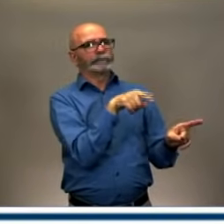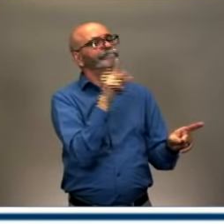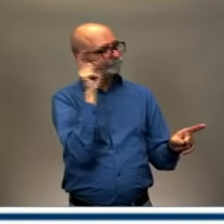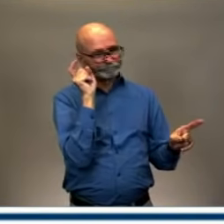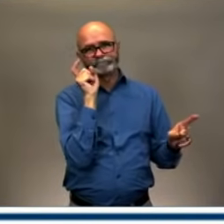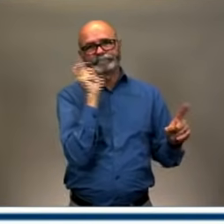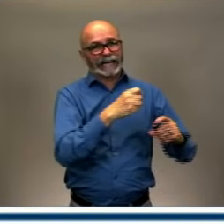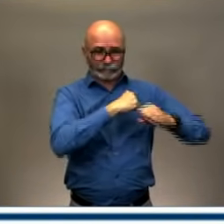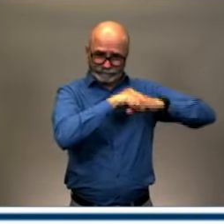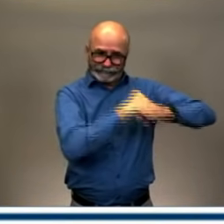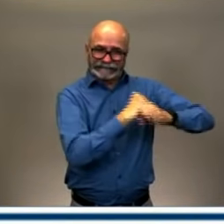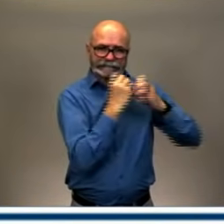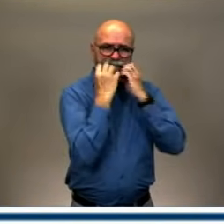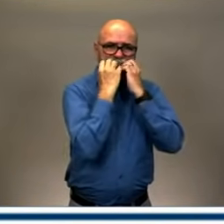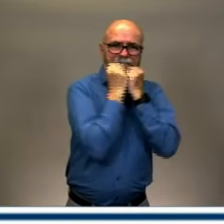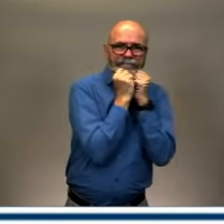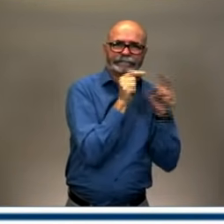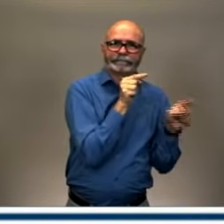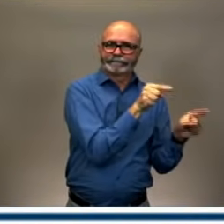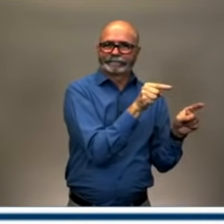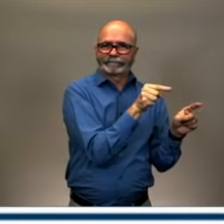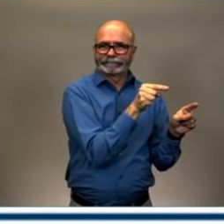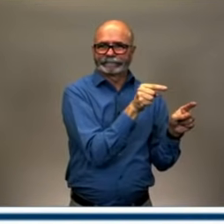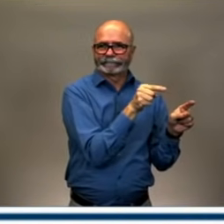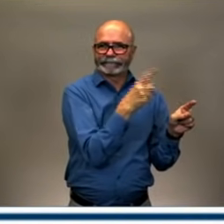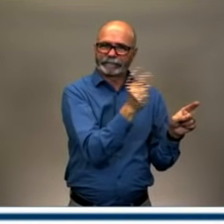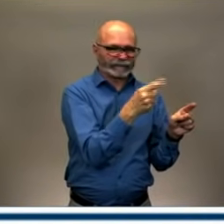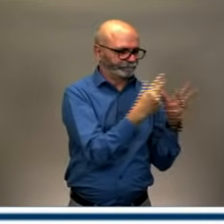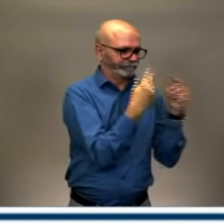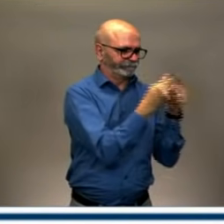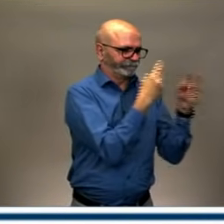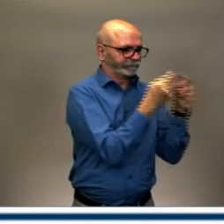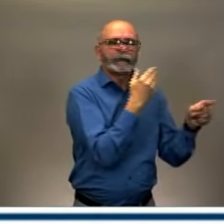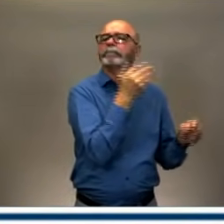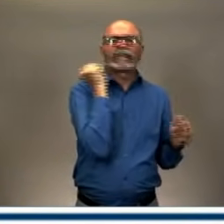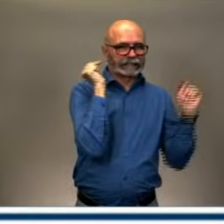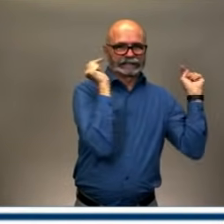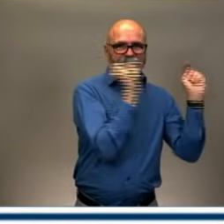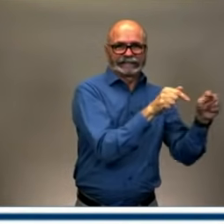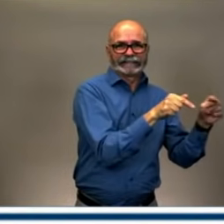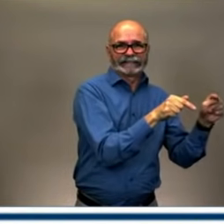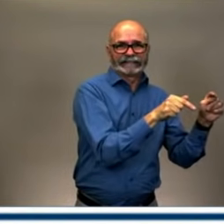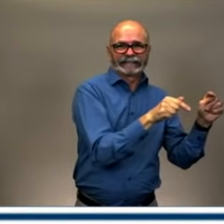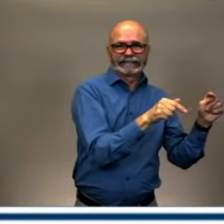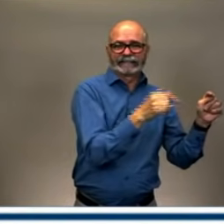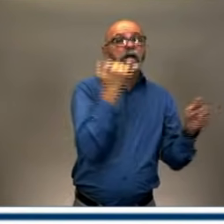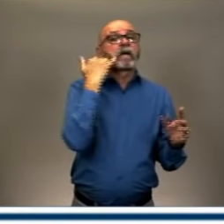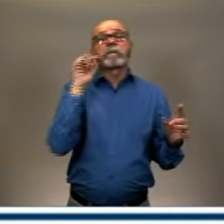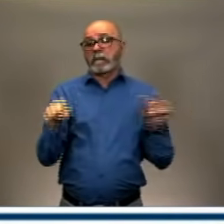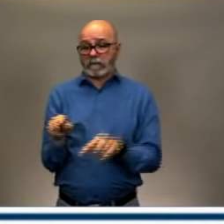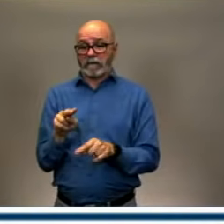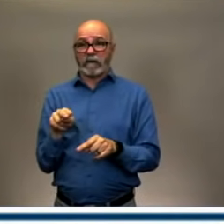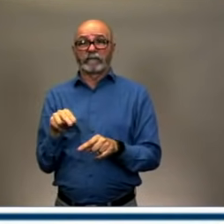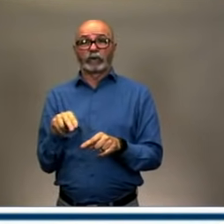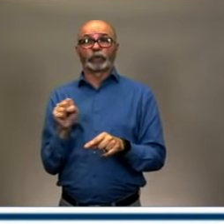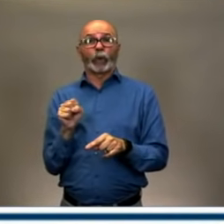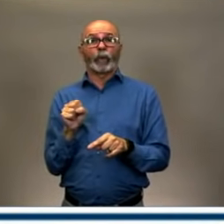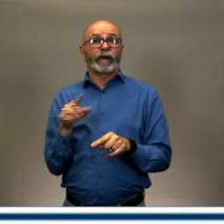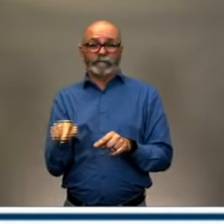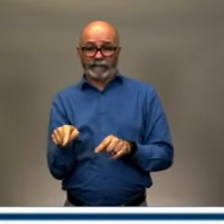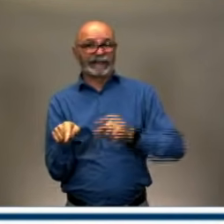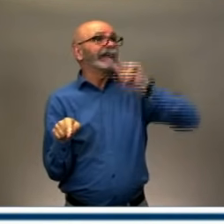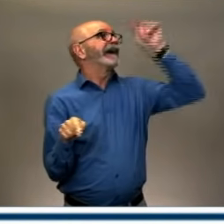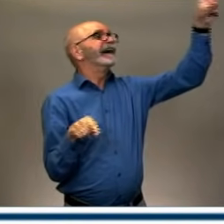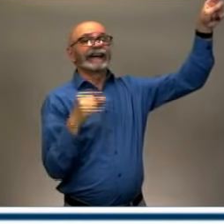an early priority. With COVID vaccine, that may be different in Nova Scotia than it is in Ontario. So there's lots